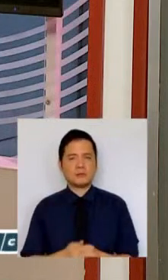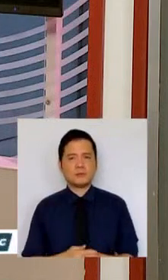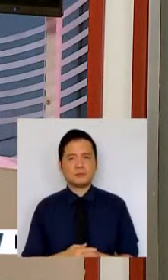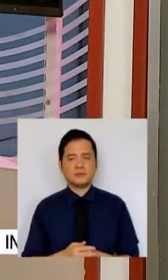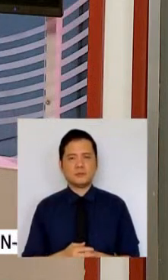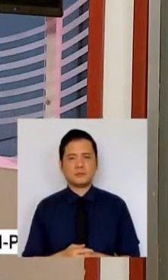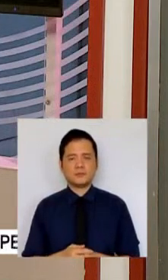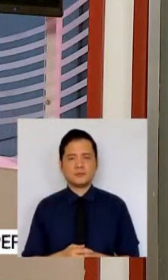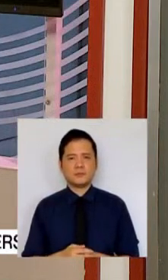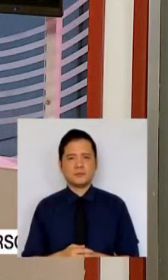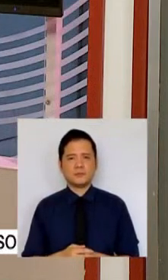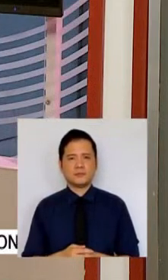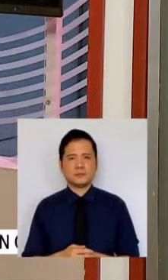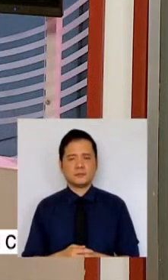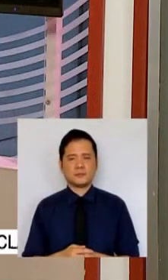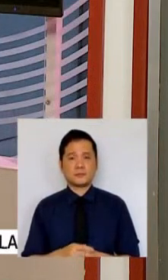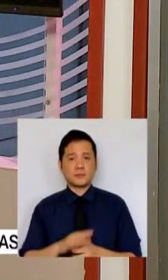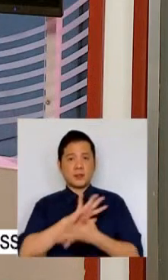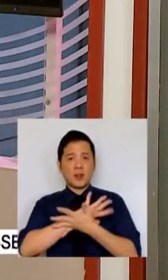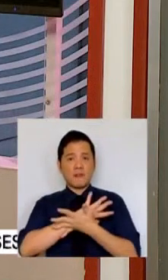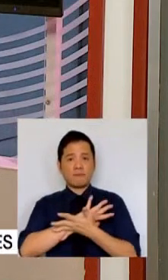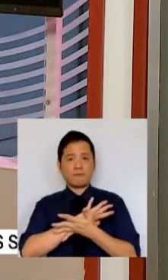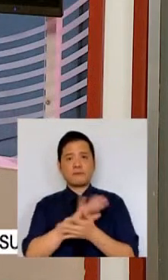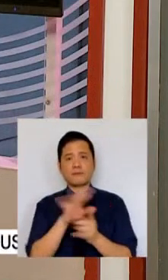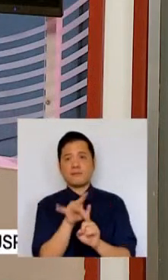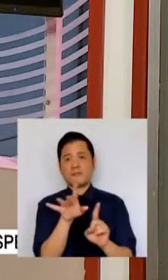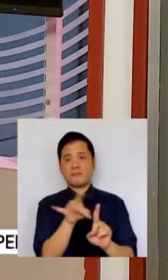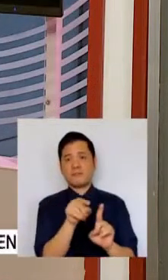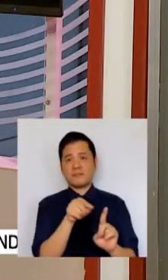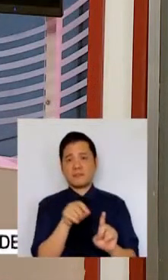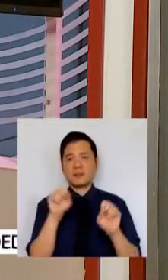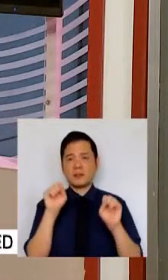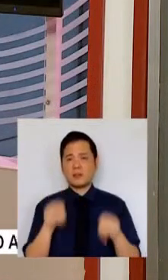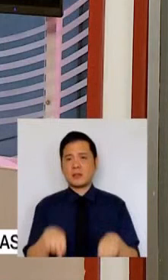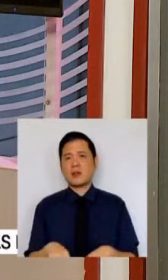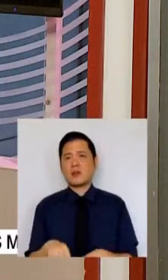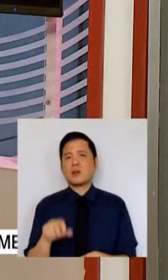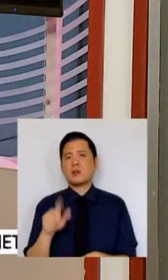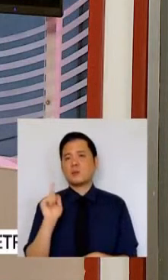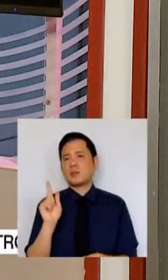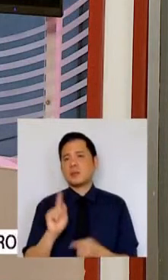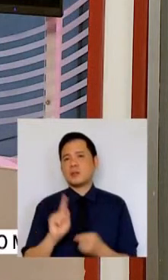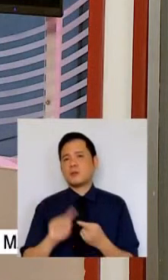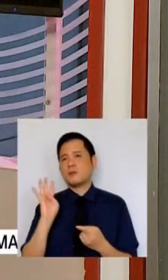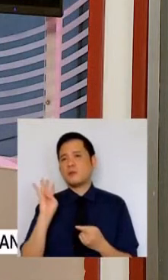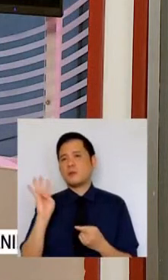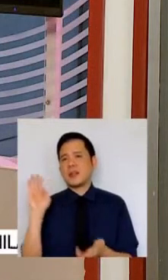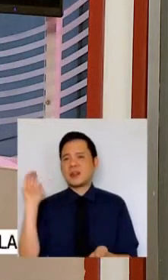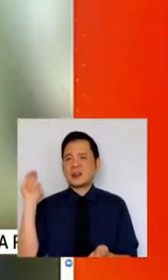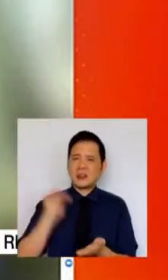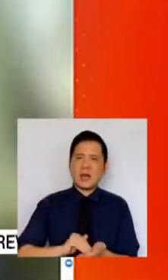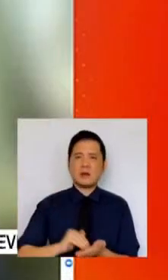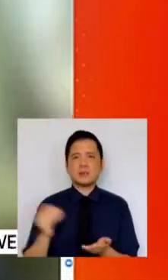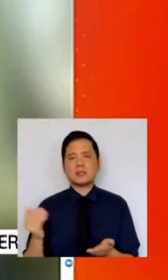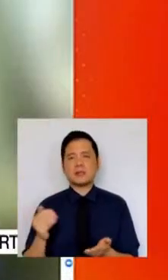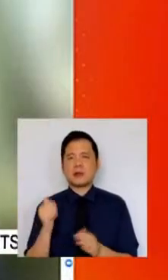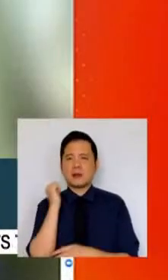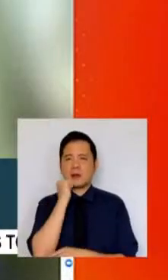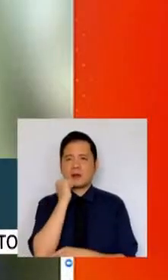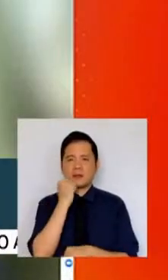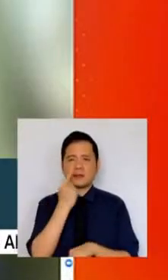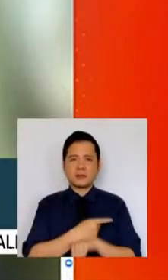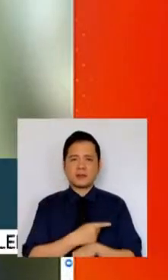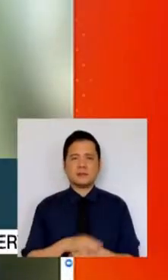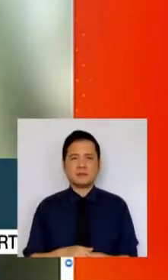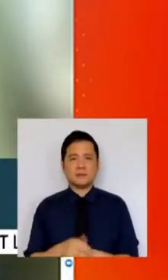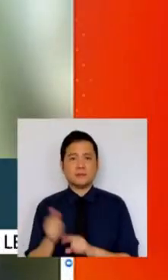Meanwhile, COVID-19 infections in the Philippines could reach a peak of 20 to 40,000 cases. That's according to Professor Jomar Rabahante from